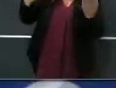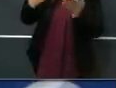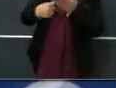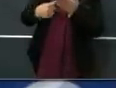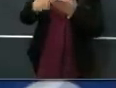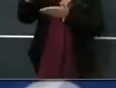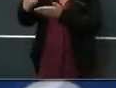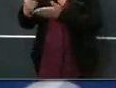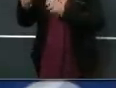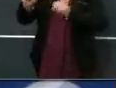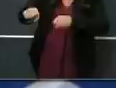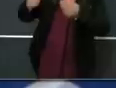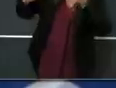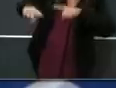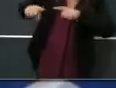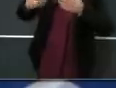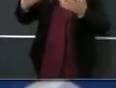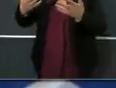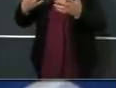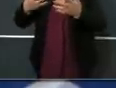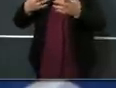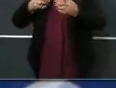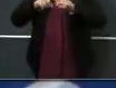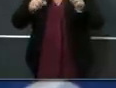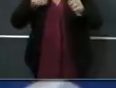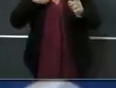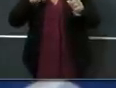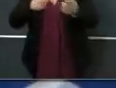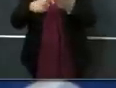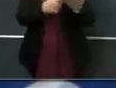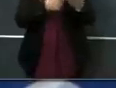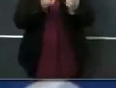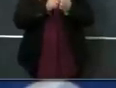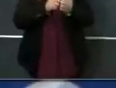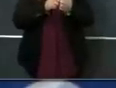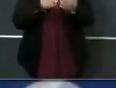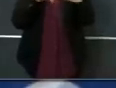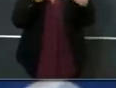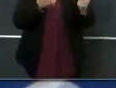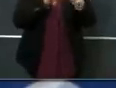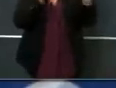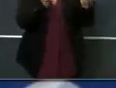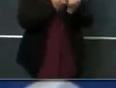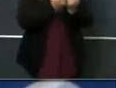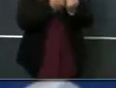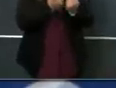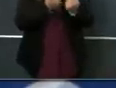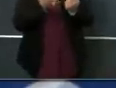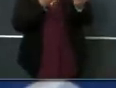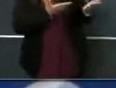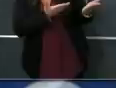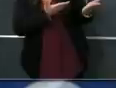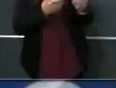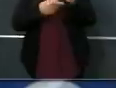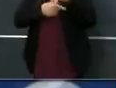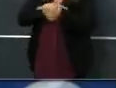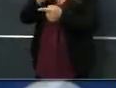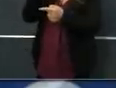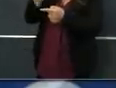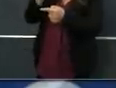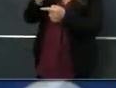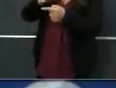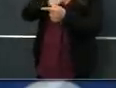our team and their local health teams to make sure it's a health-based decision, not any